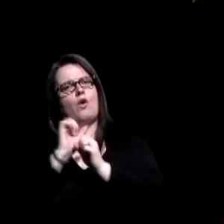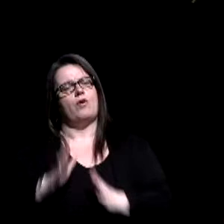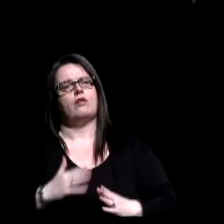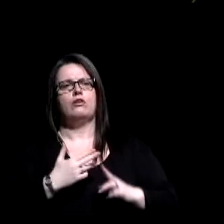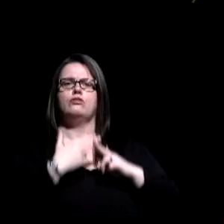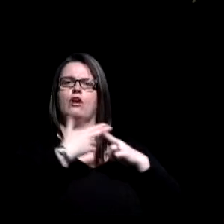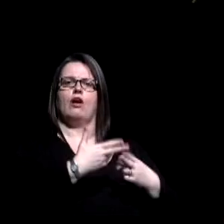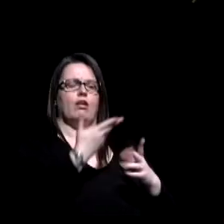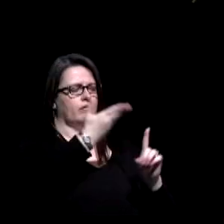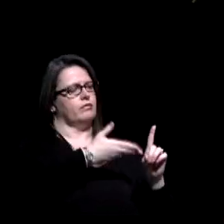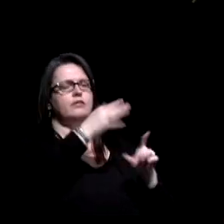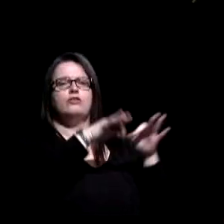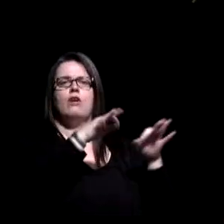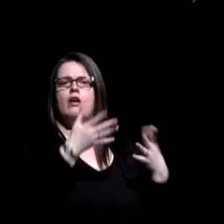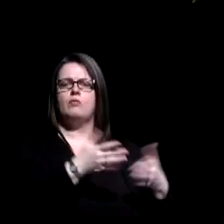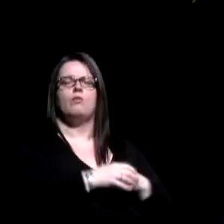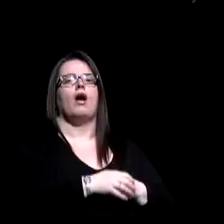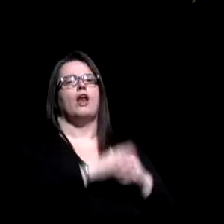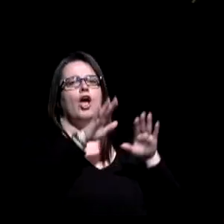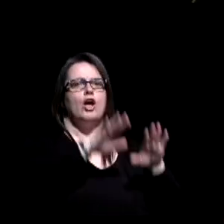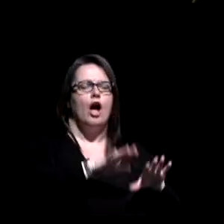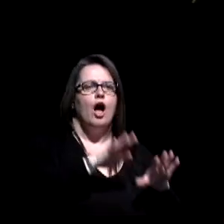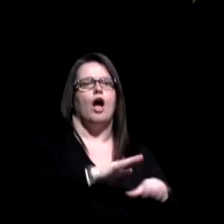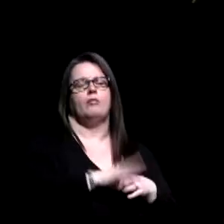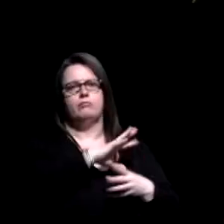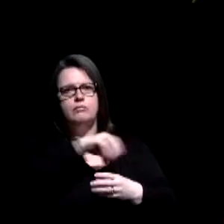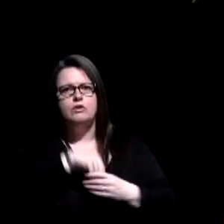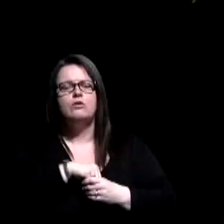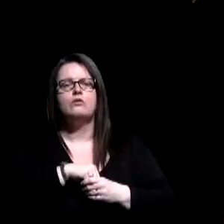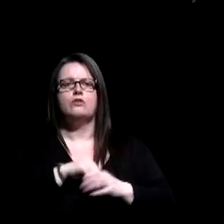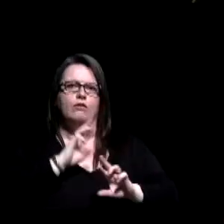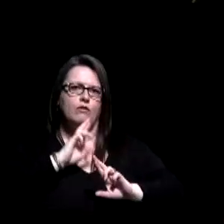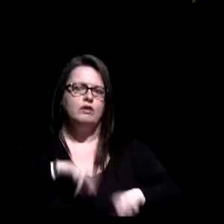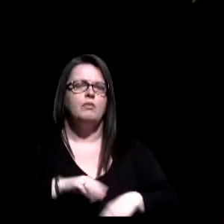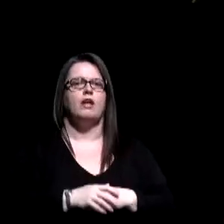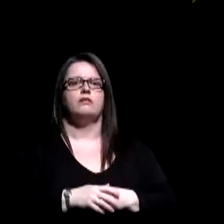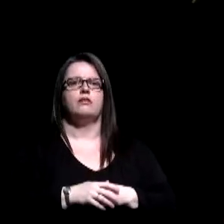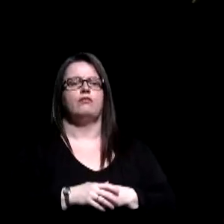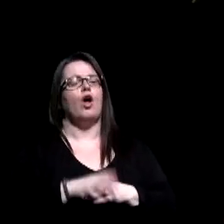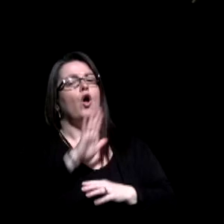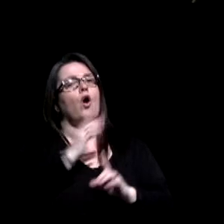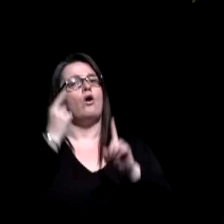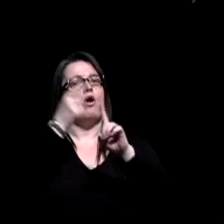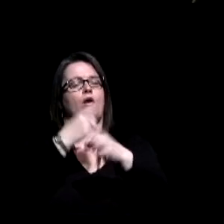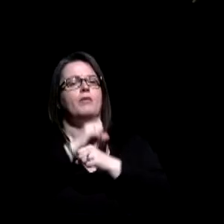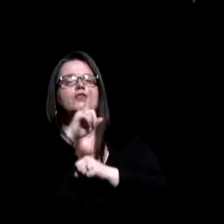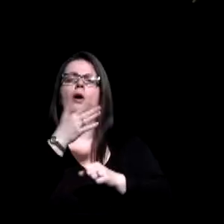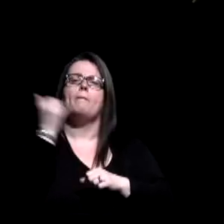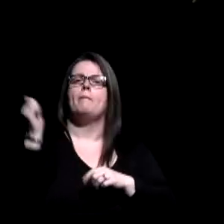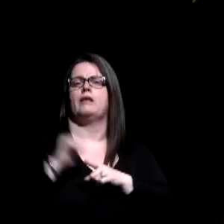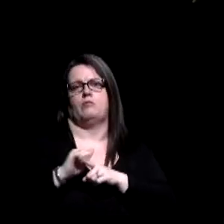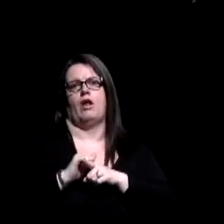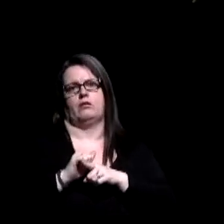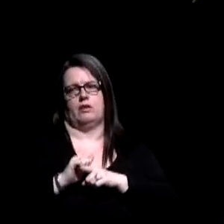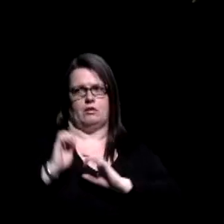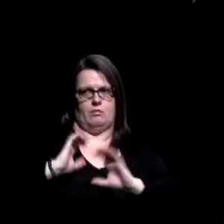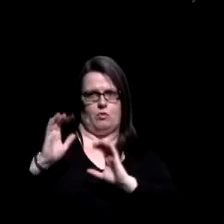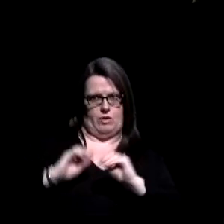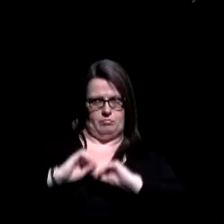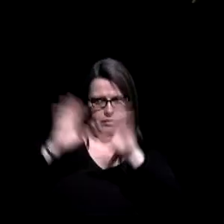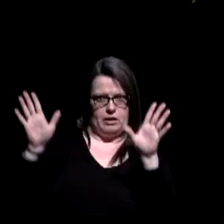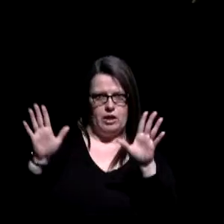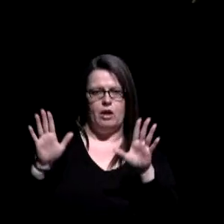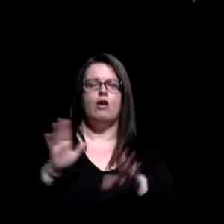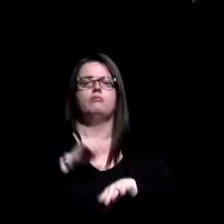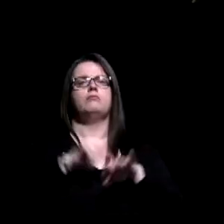inclusive, with a goal to ensure best practices are communicated, in addition to maintaining quality and timeliness